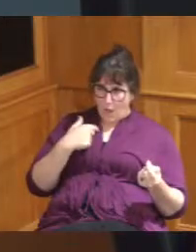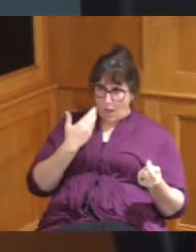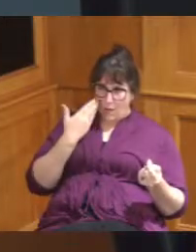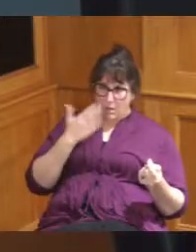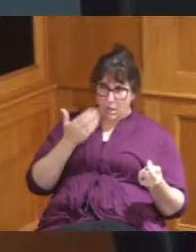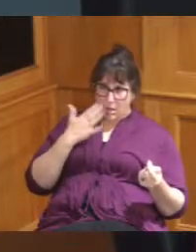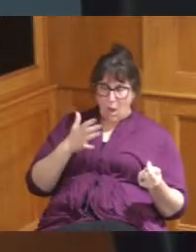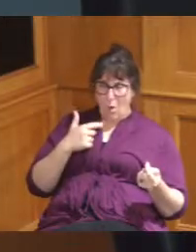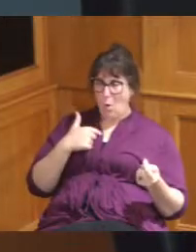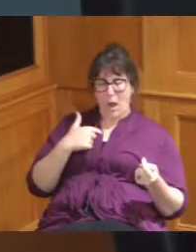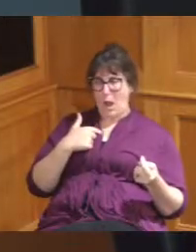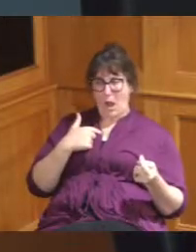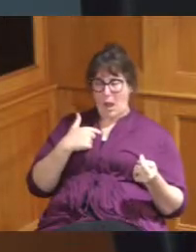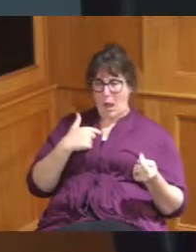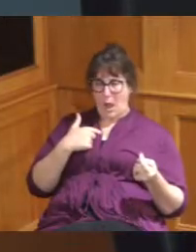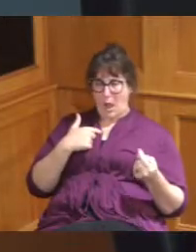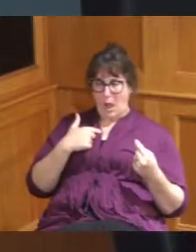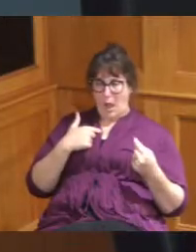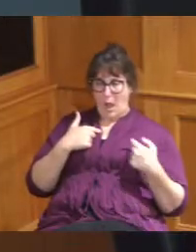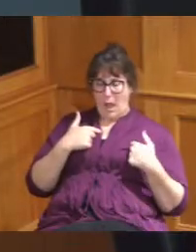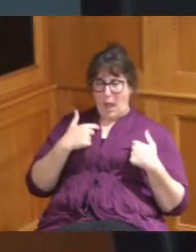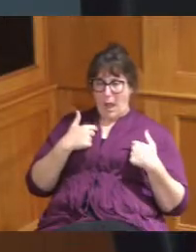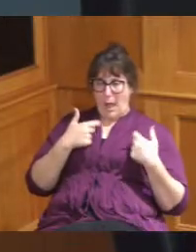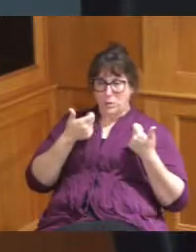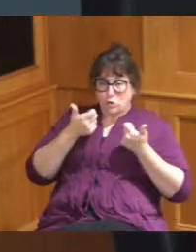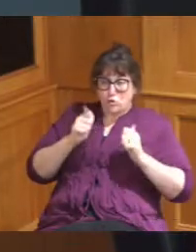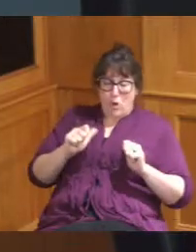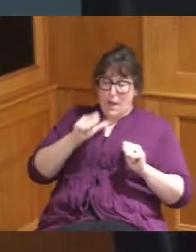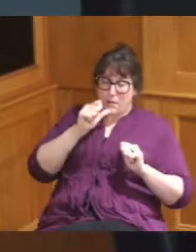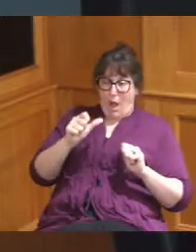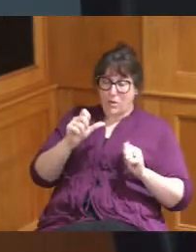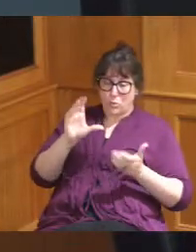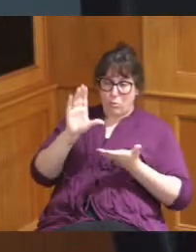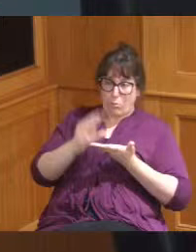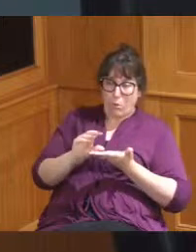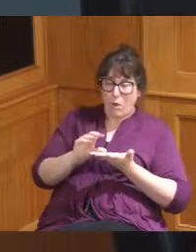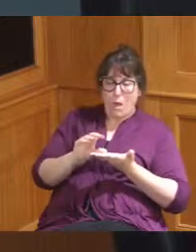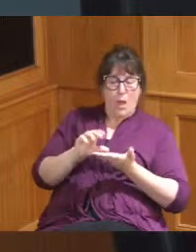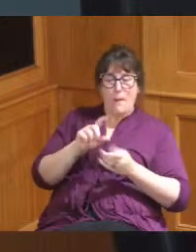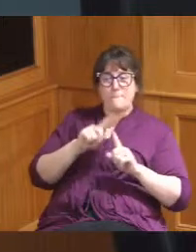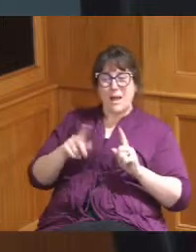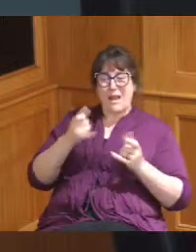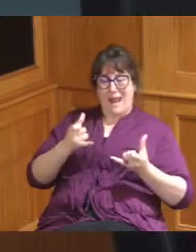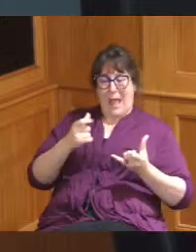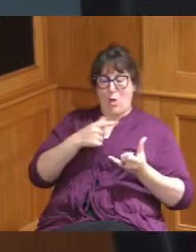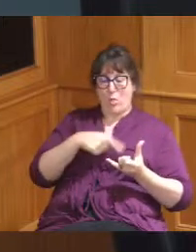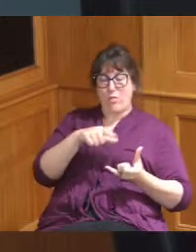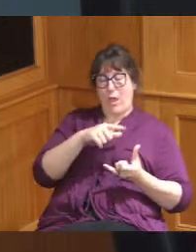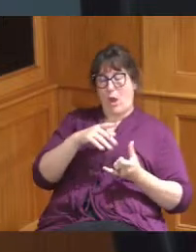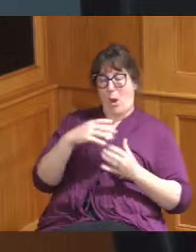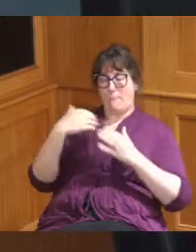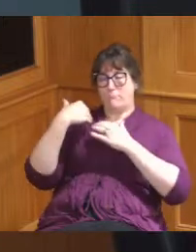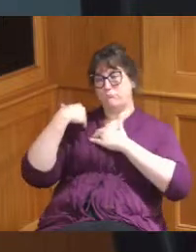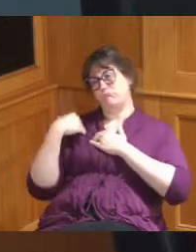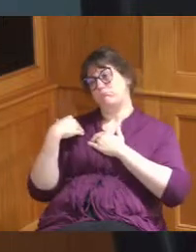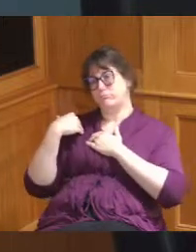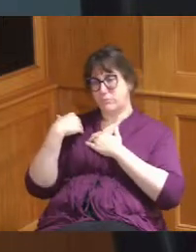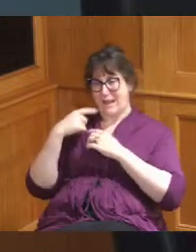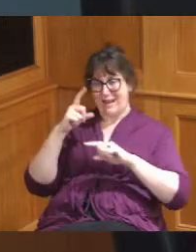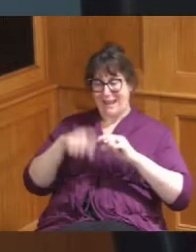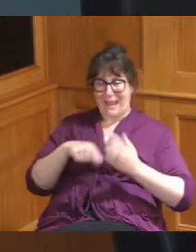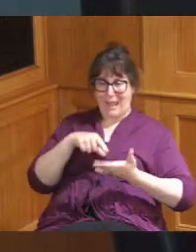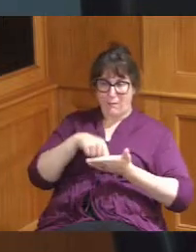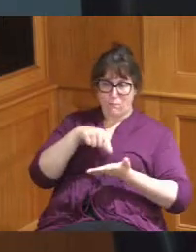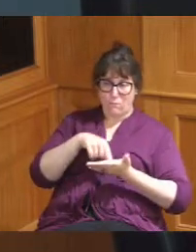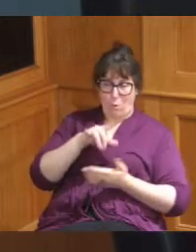to not be paying my fair share, and not overburden them with some kind of costs that that would